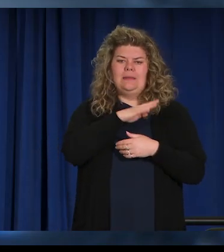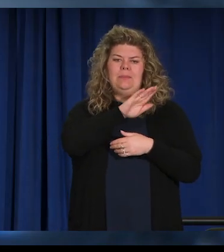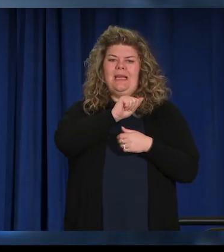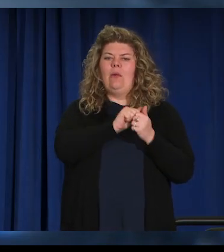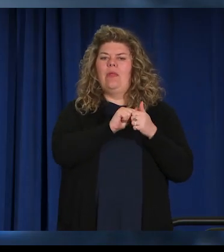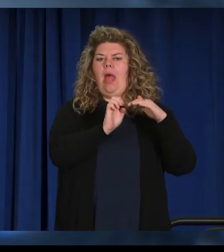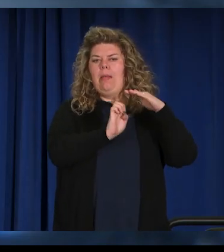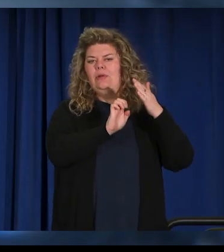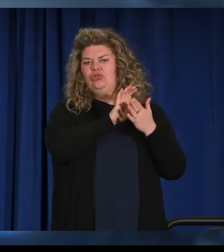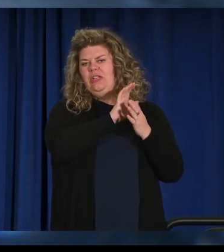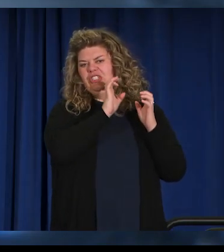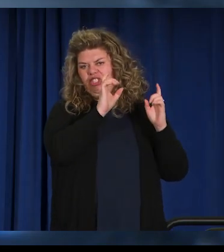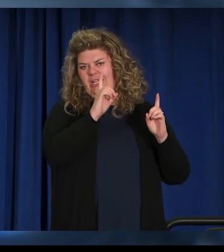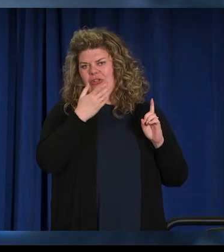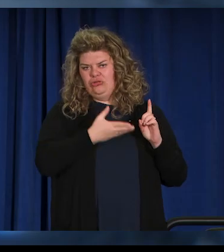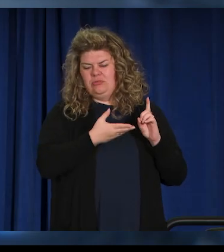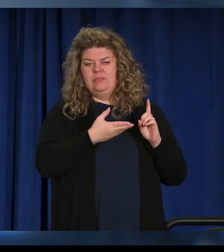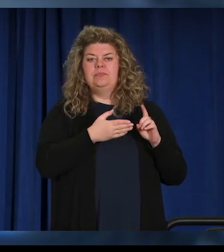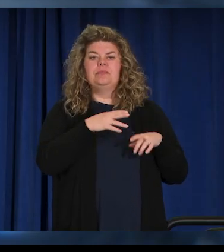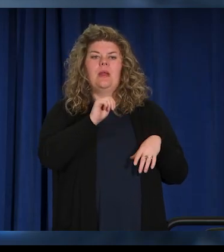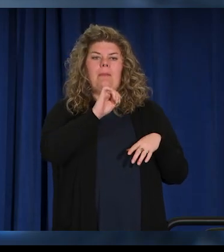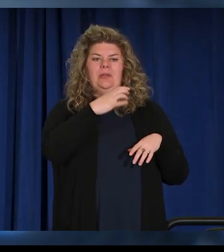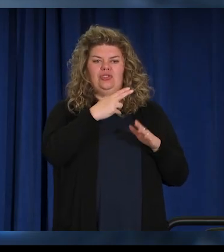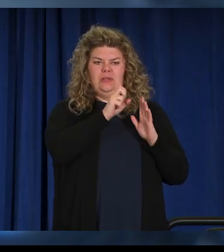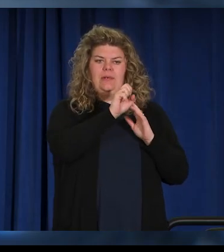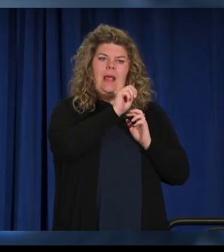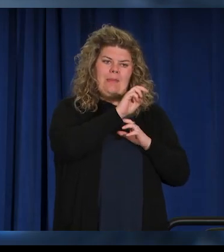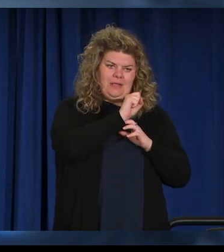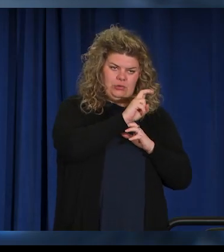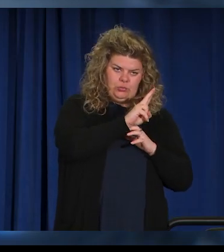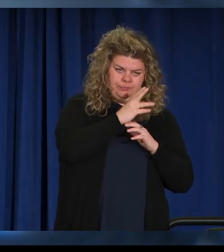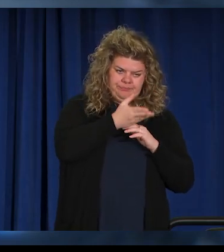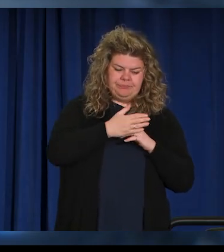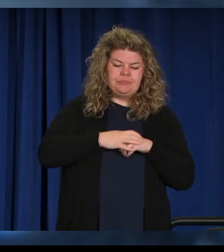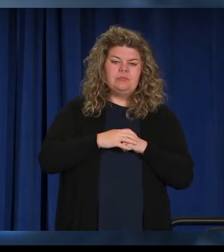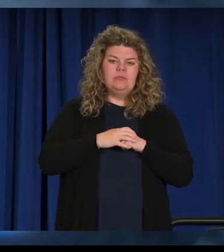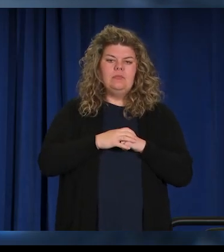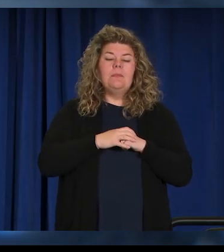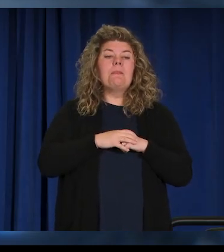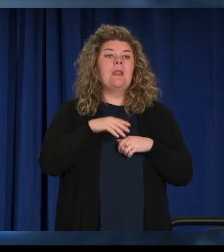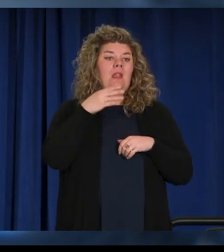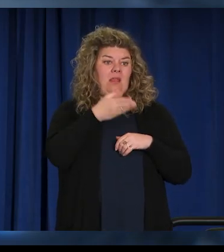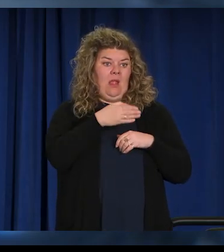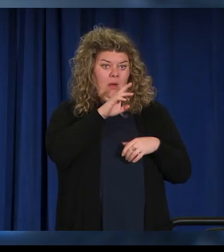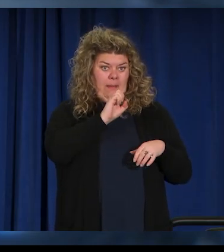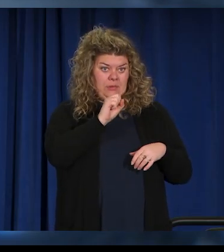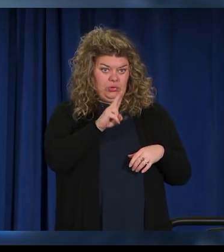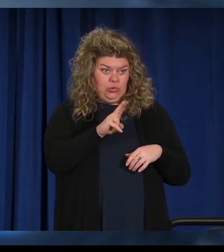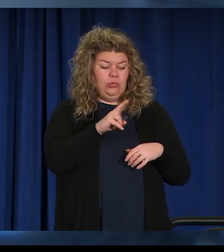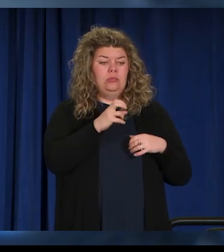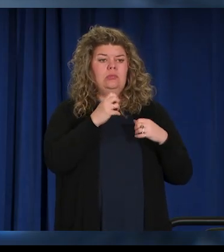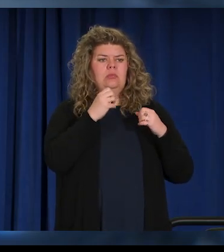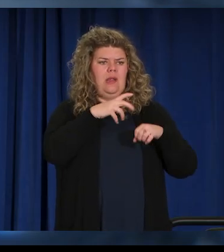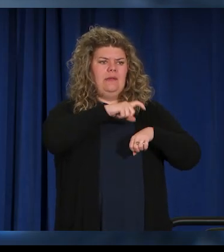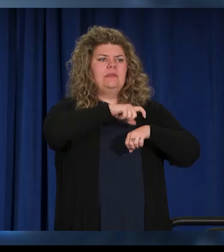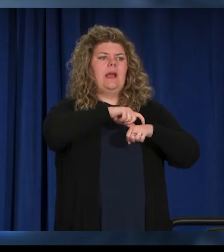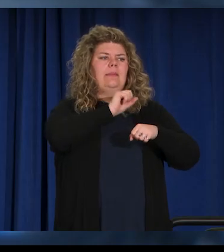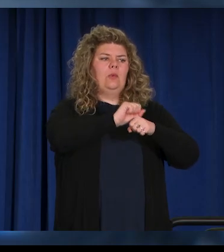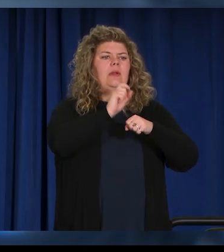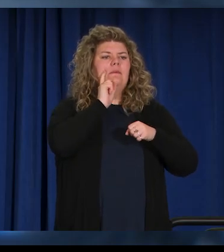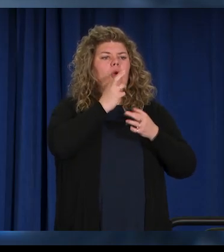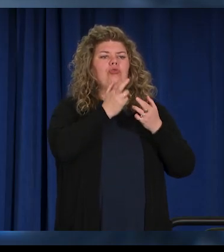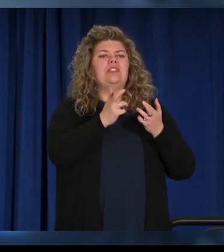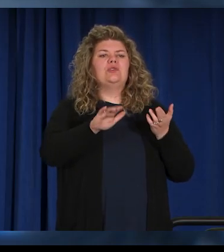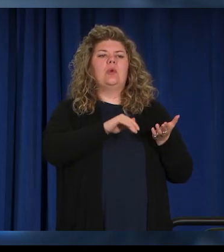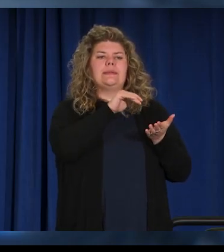elementary education at the Michigan State University. At MSU, she spent most of her time working for the Resource